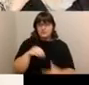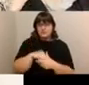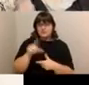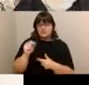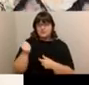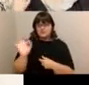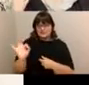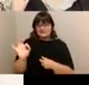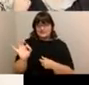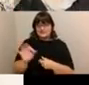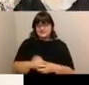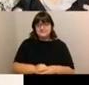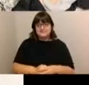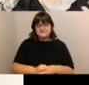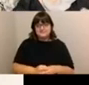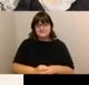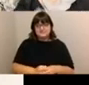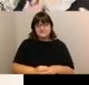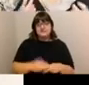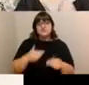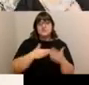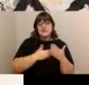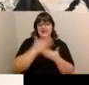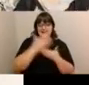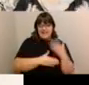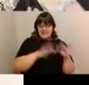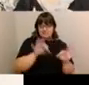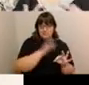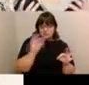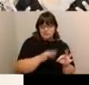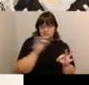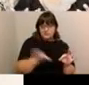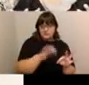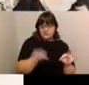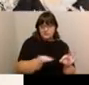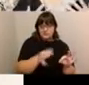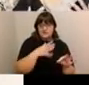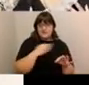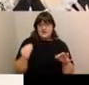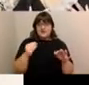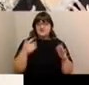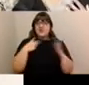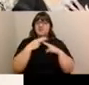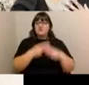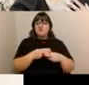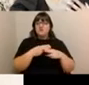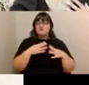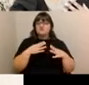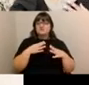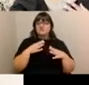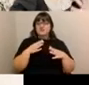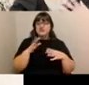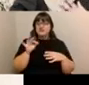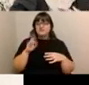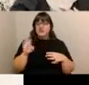a hand embroidered, hand quilted sort of, I call it a car blanket because that's what it,